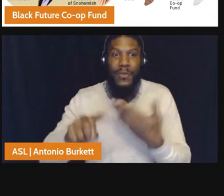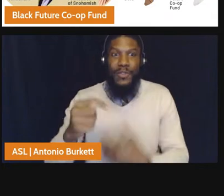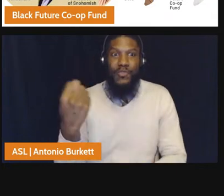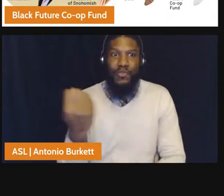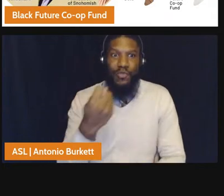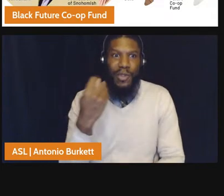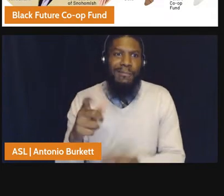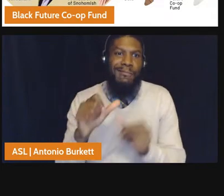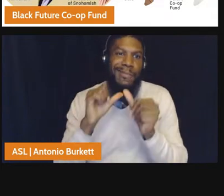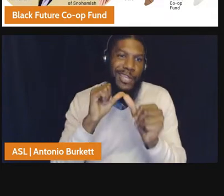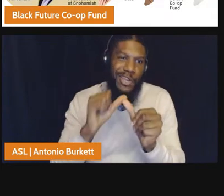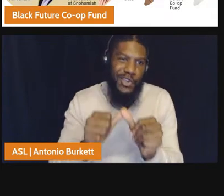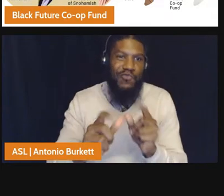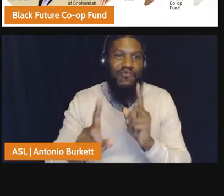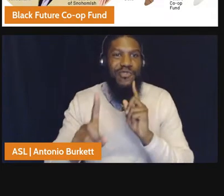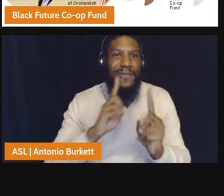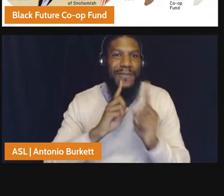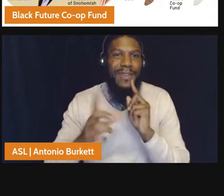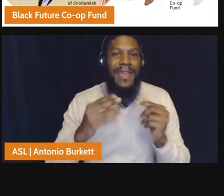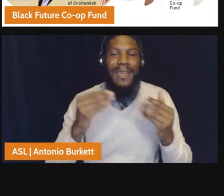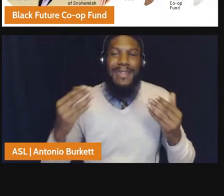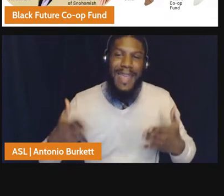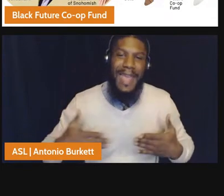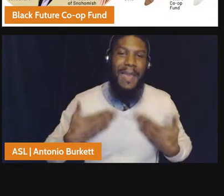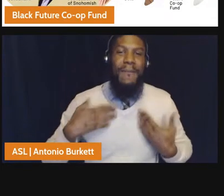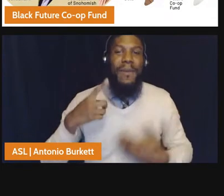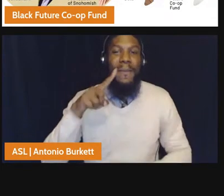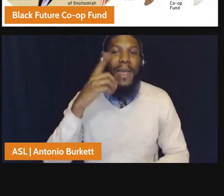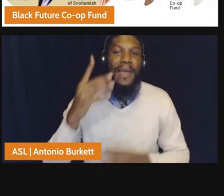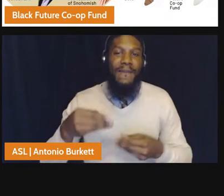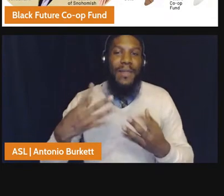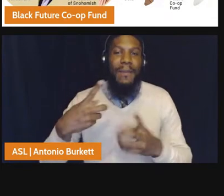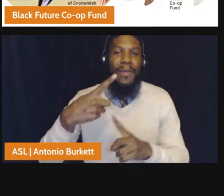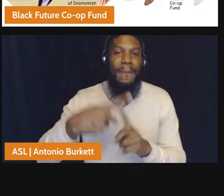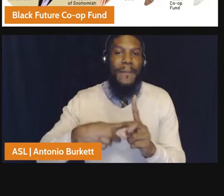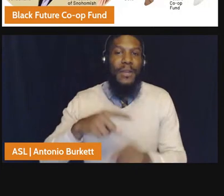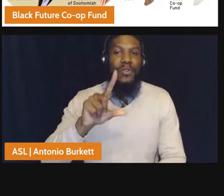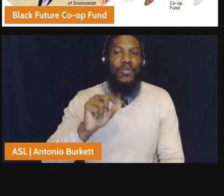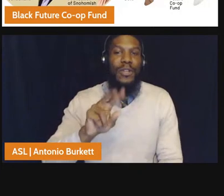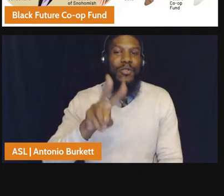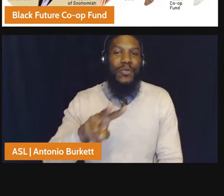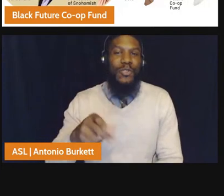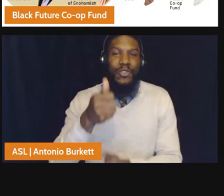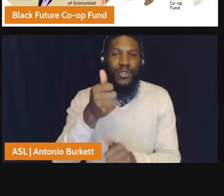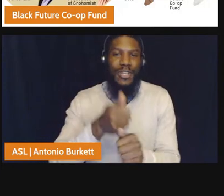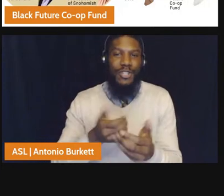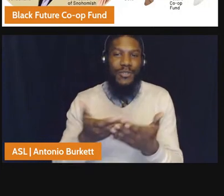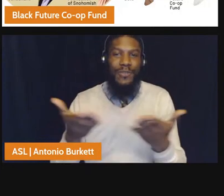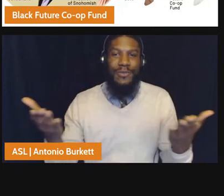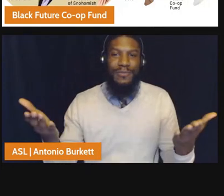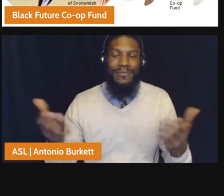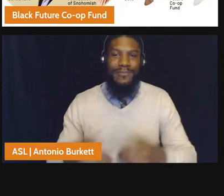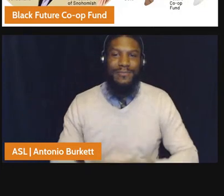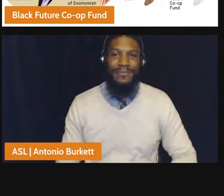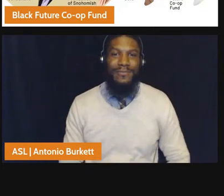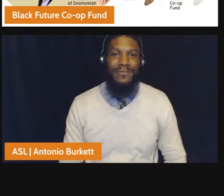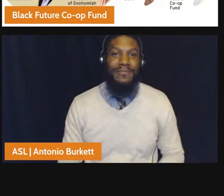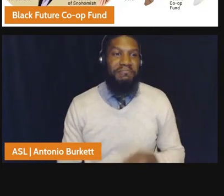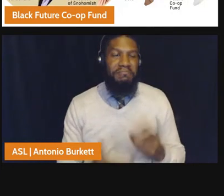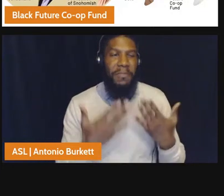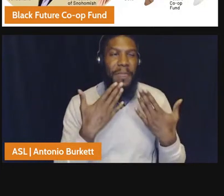this conversation. And happy Black Philanthropy Month 2022 to each of you. Thank you.